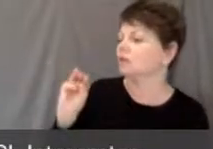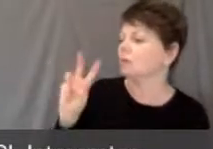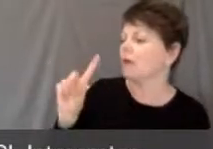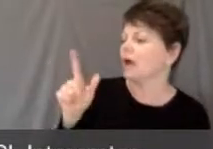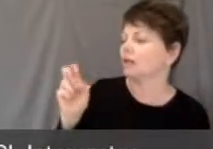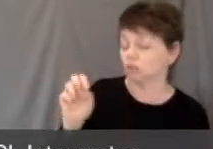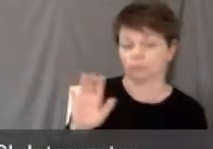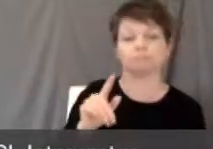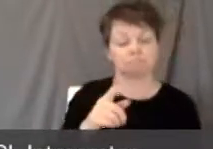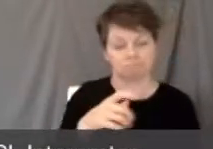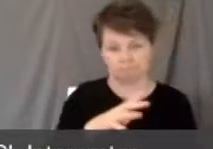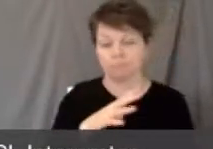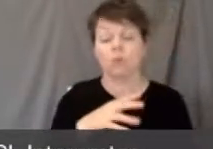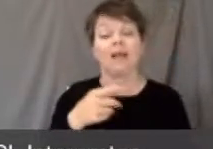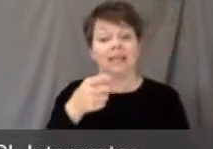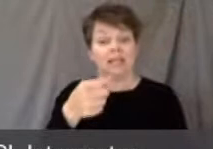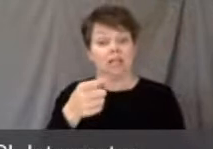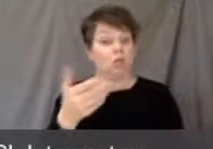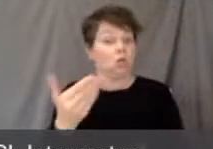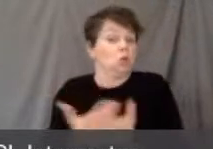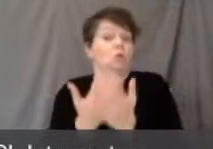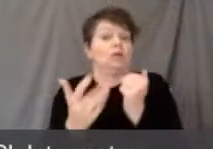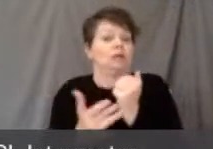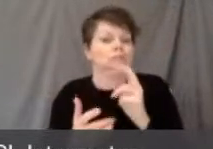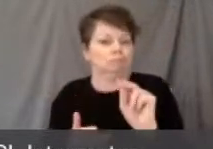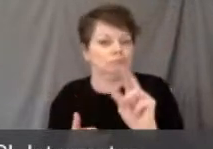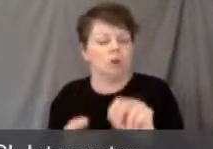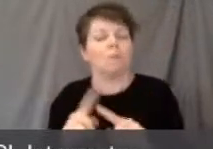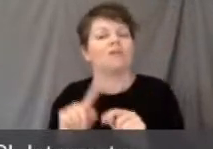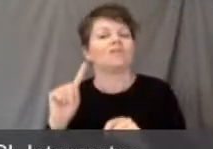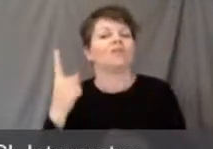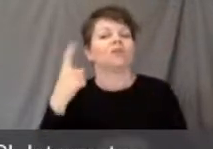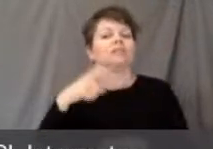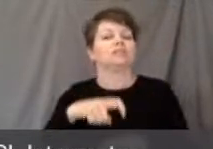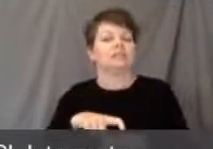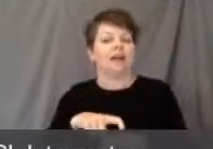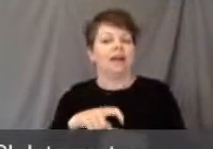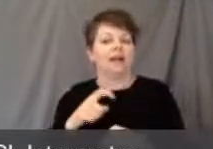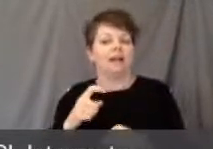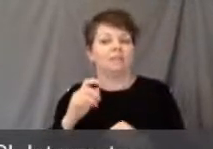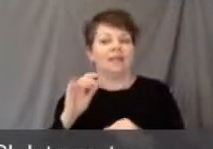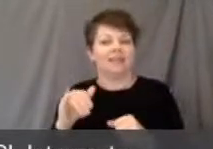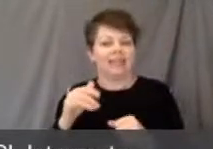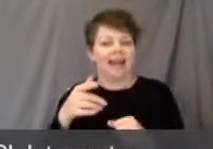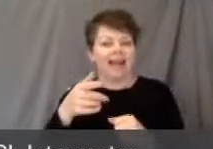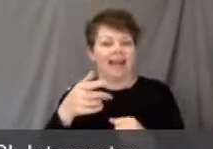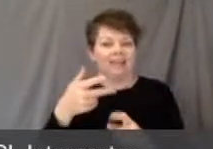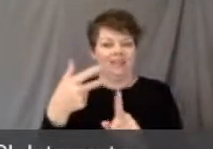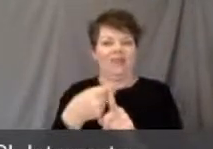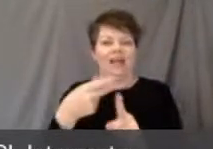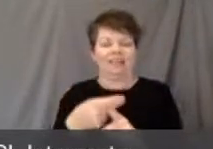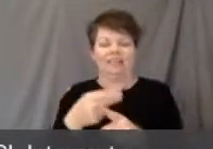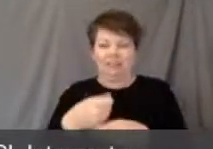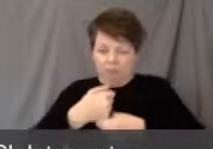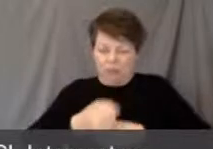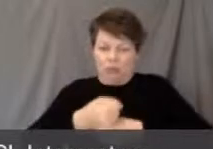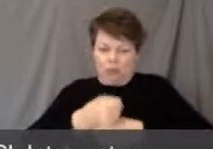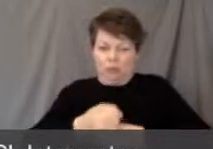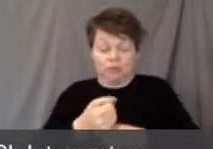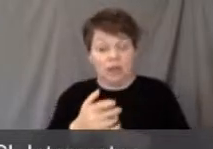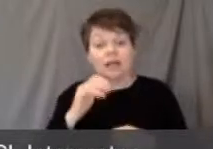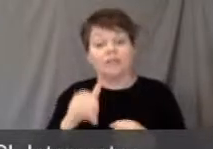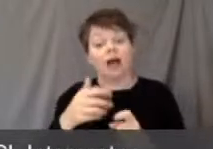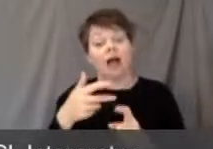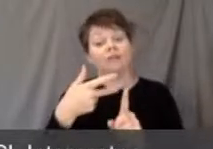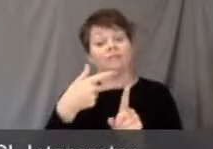but it's the first time that this kind of vaccine has been mass produced. Like I mentioned, it initially was being made